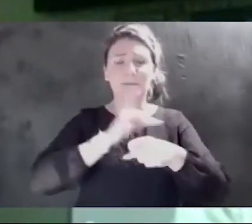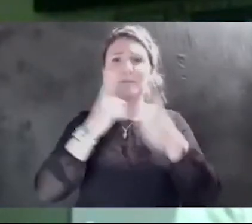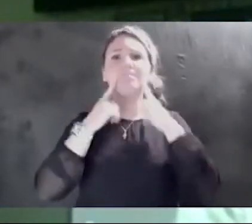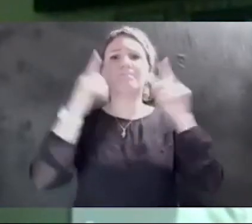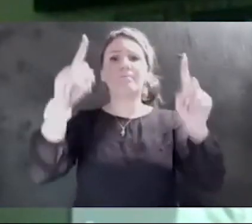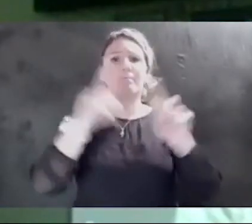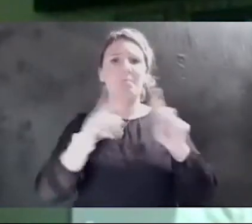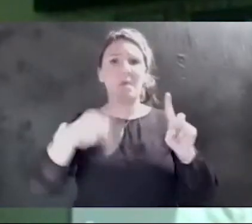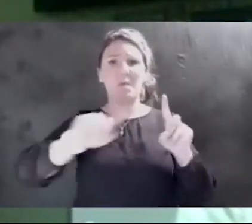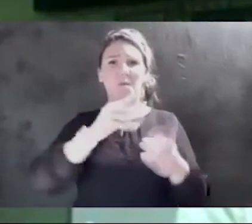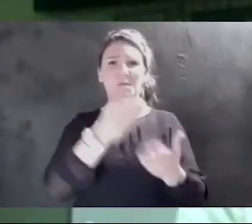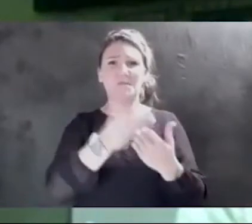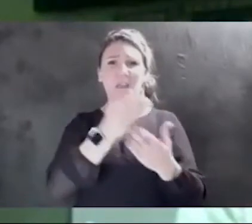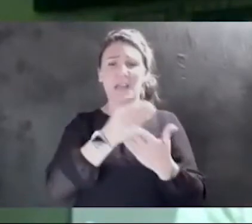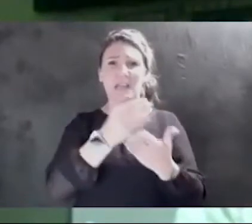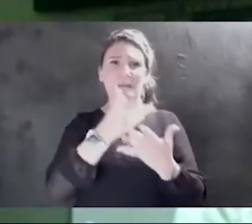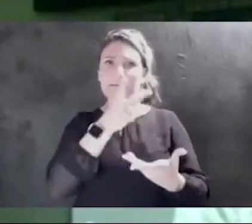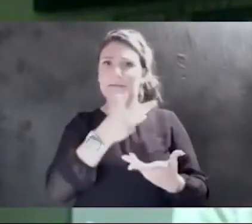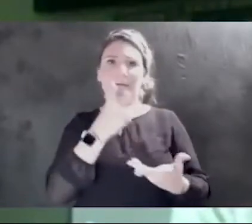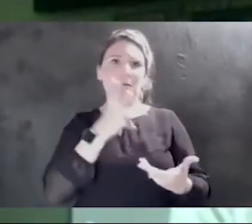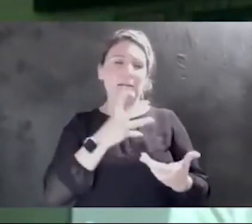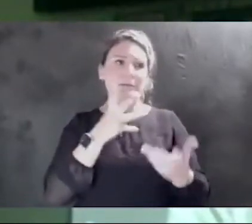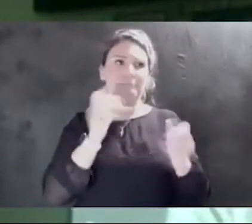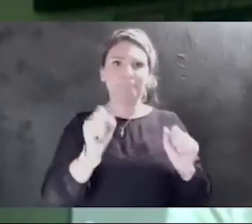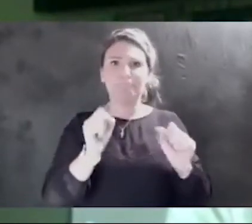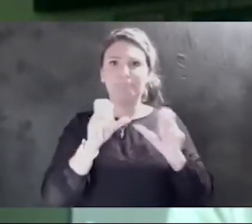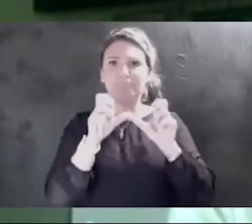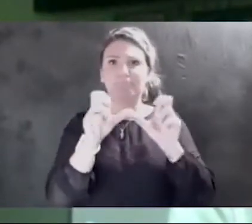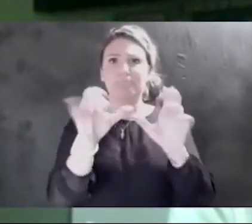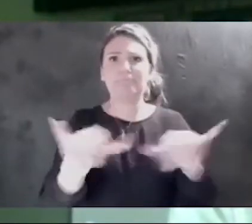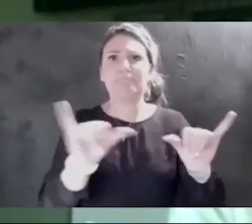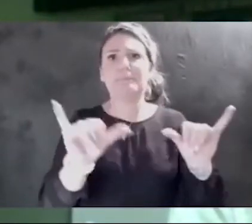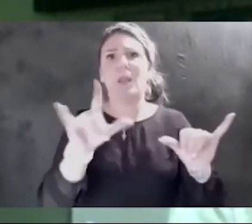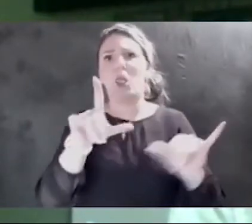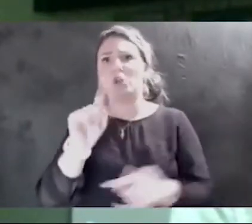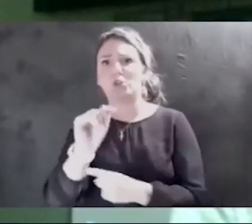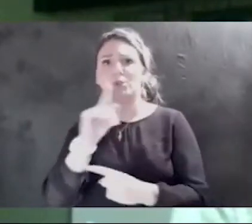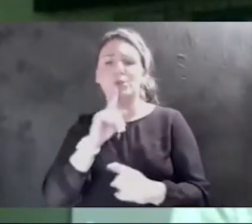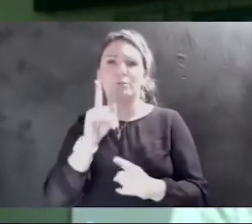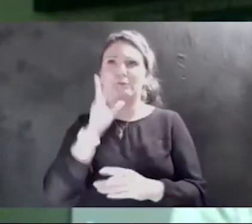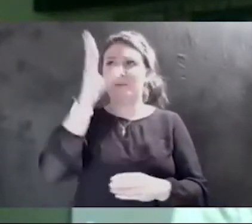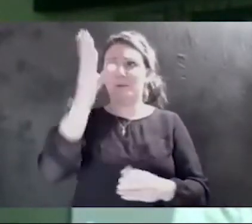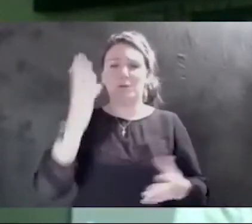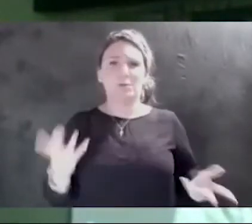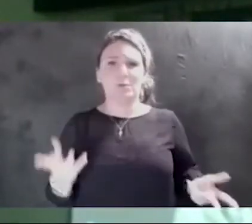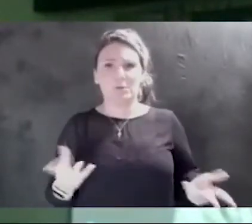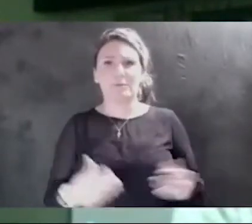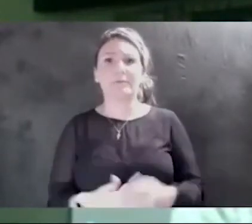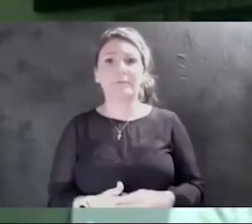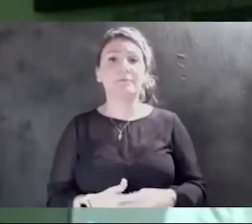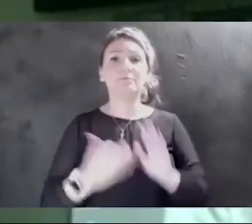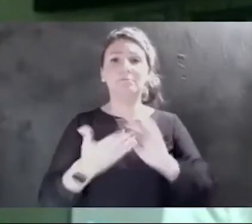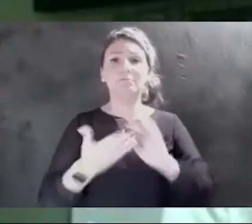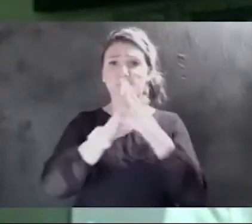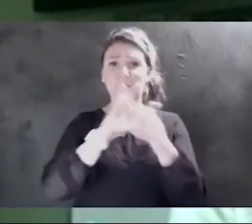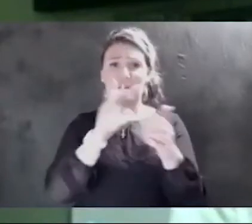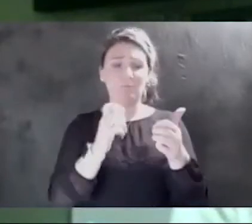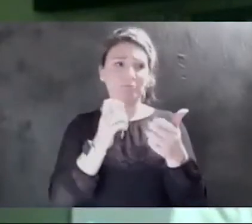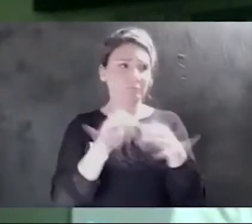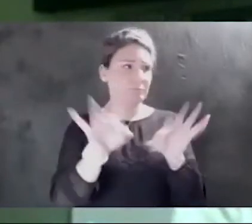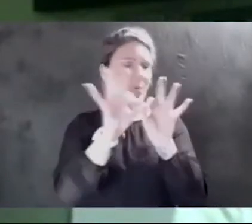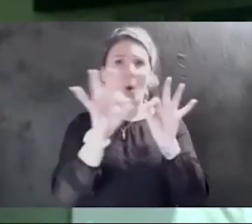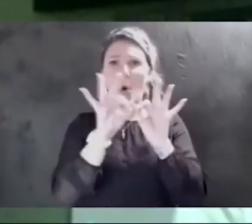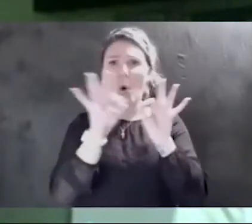funds are not going to be able to sustain them long-term. And that's why it becomes so important for those